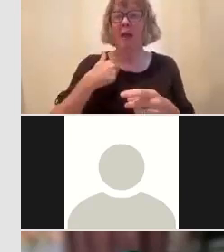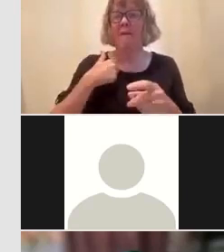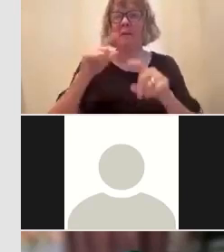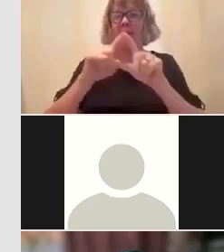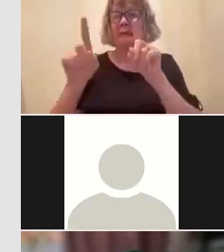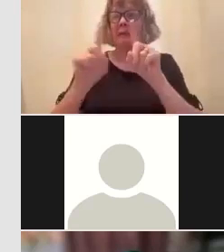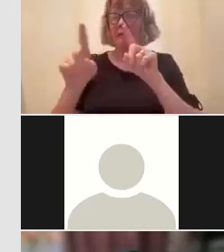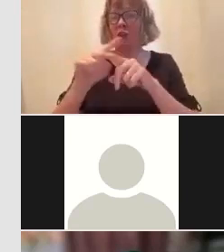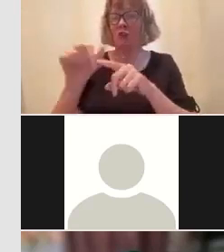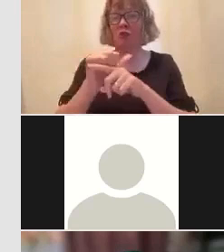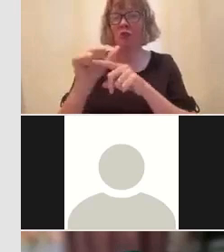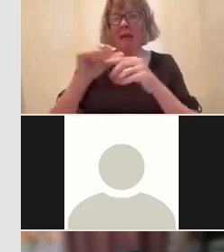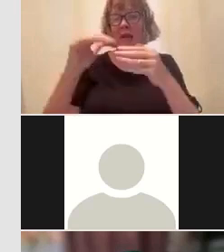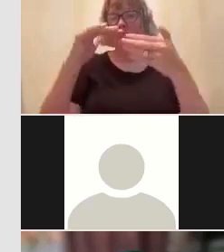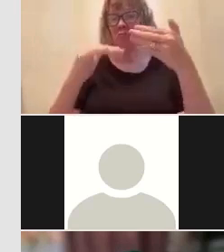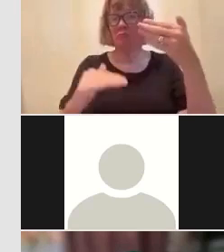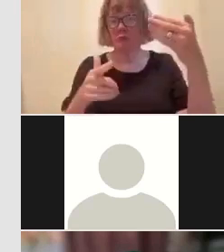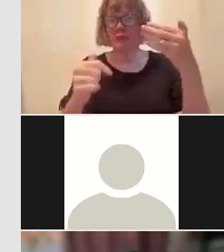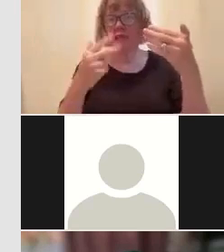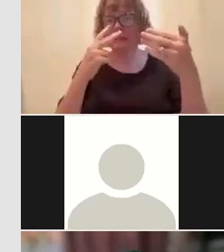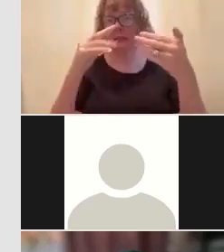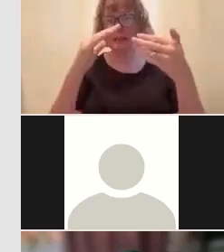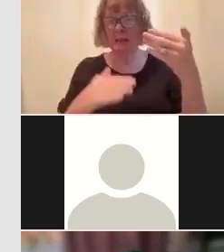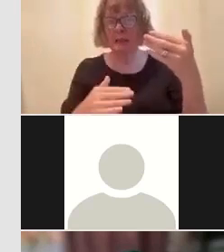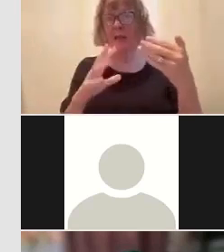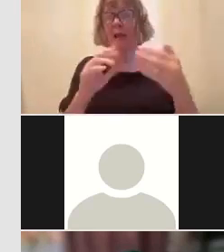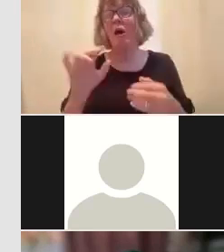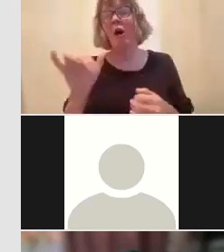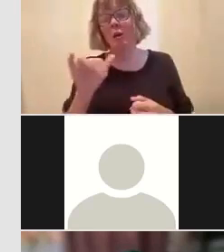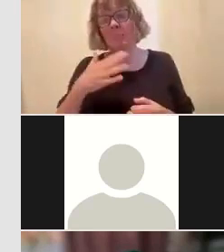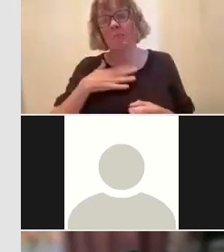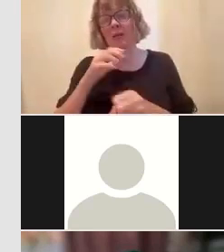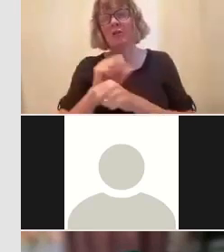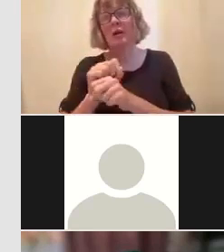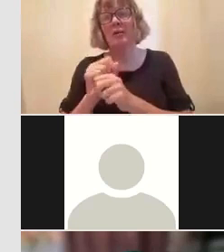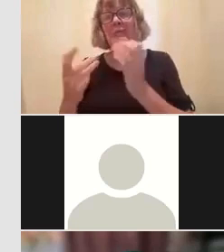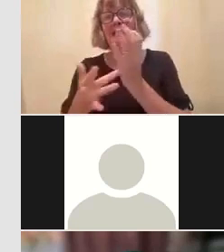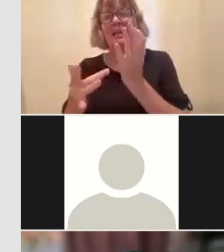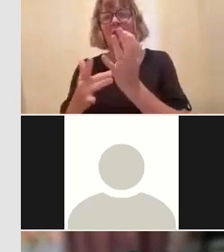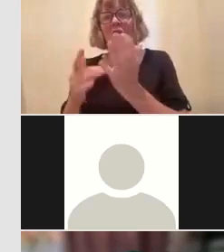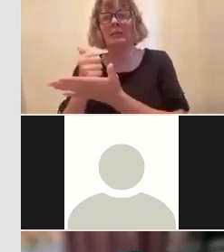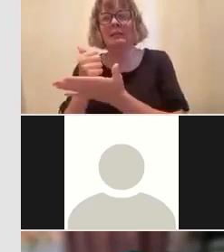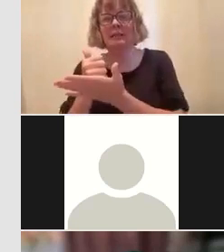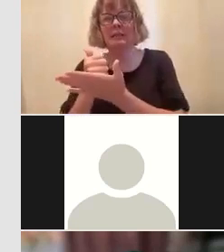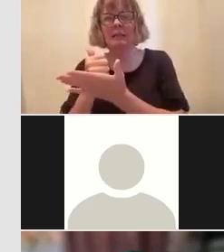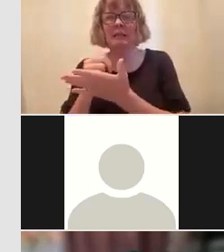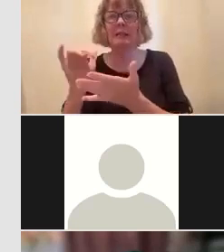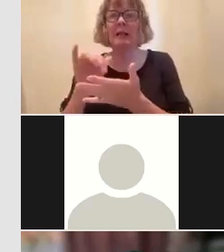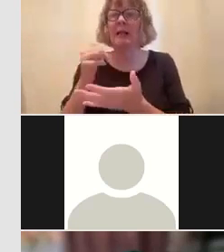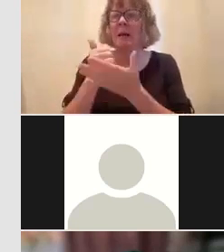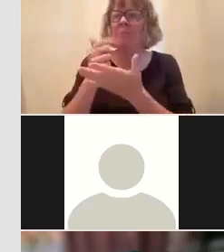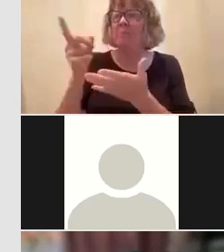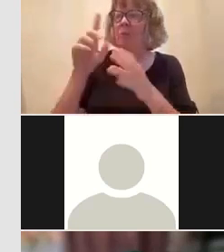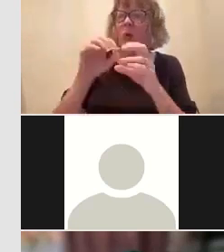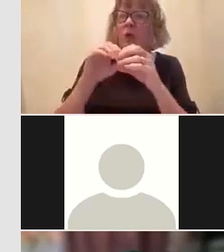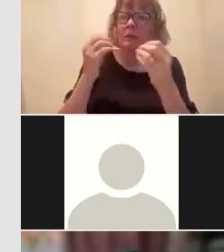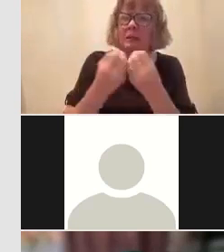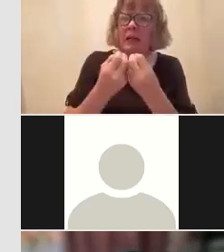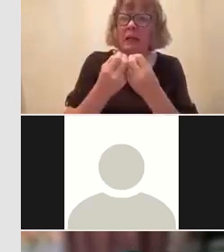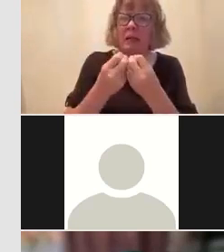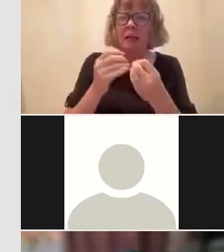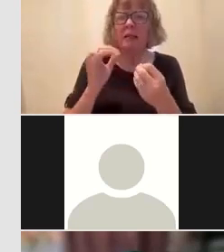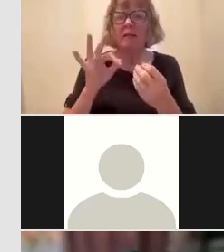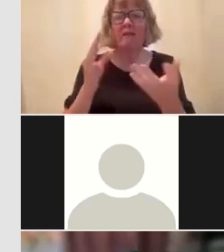The other part of my job is technical assistance, which is helping organizations with hard